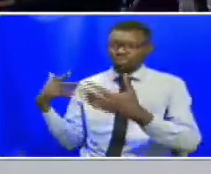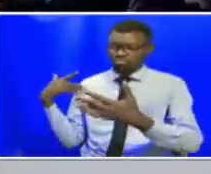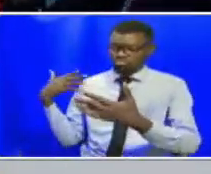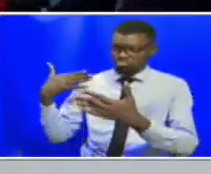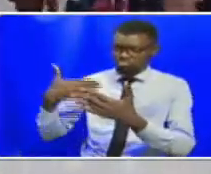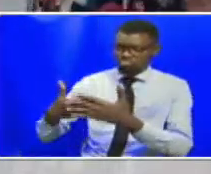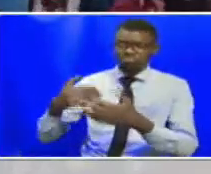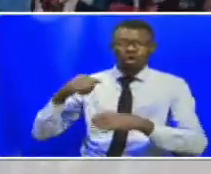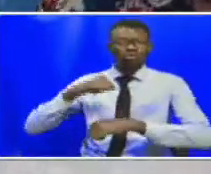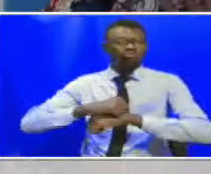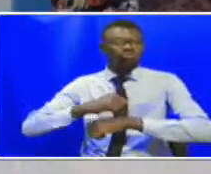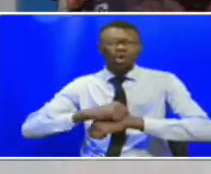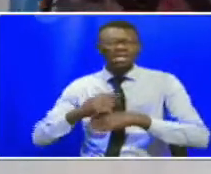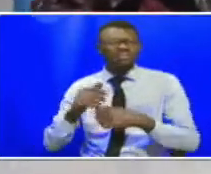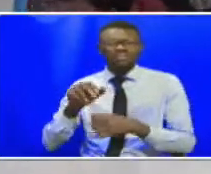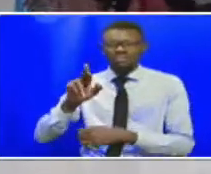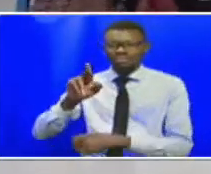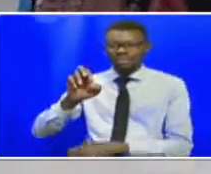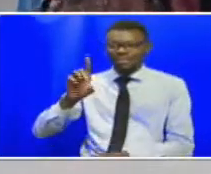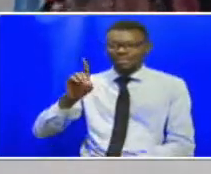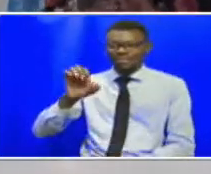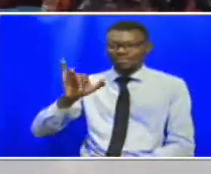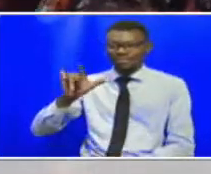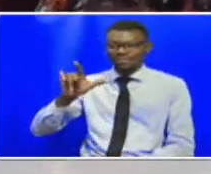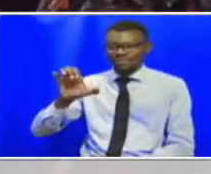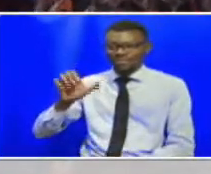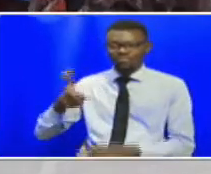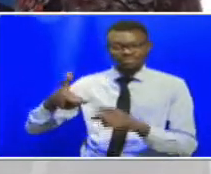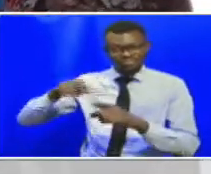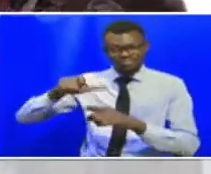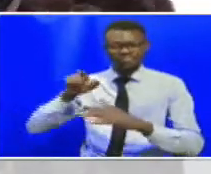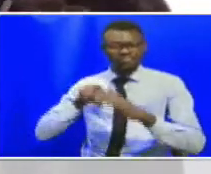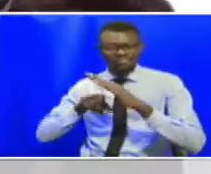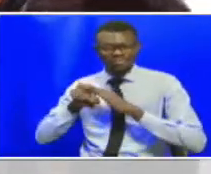participation among the Rendile has increased.